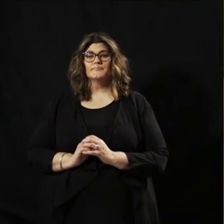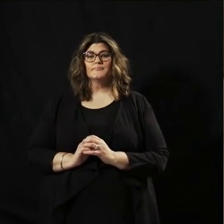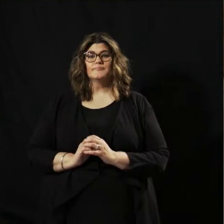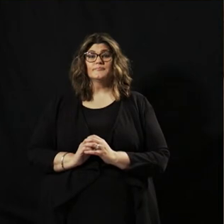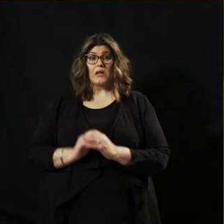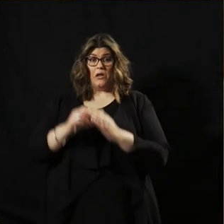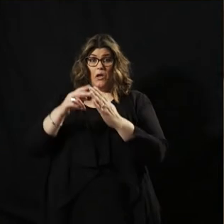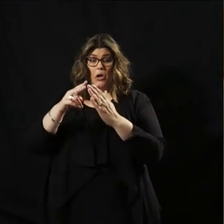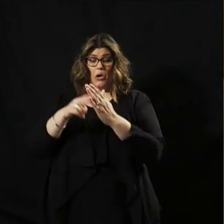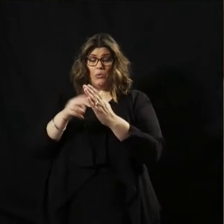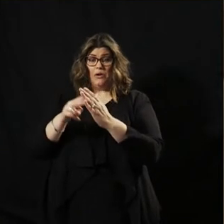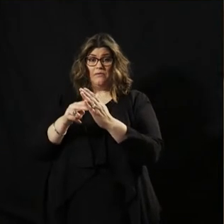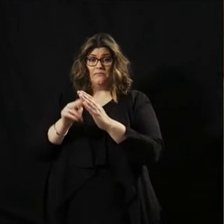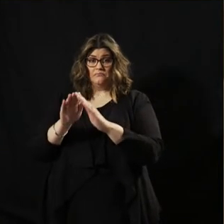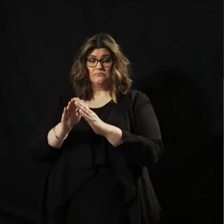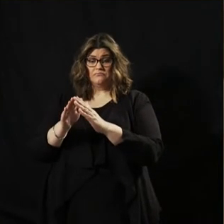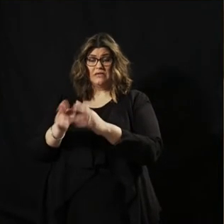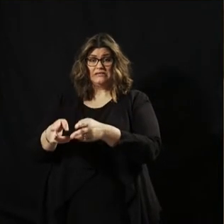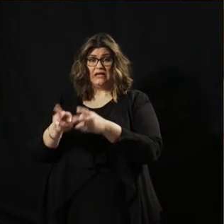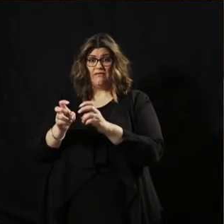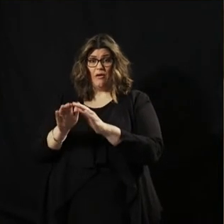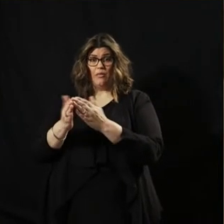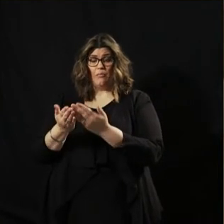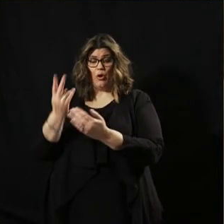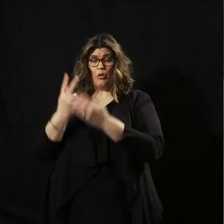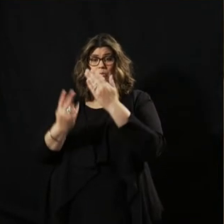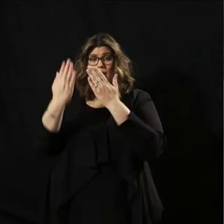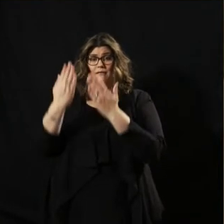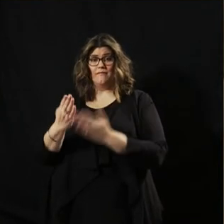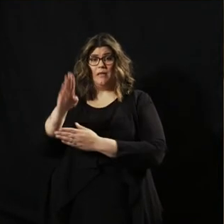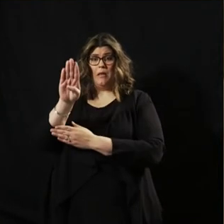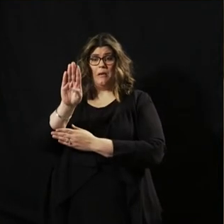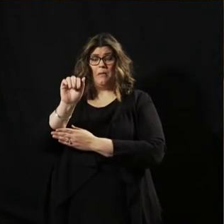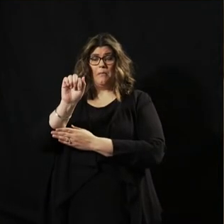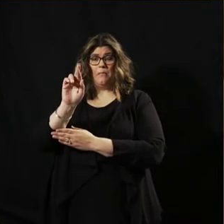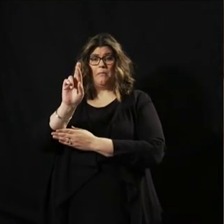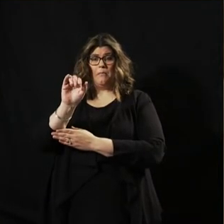A reading from the book of the prophet Baruch.